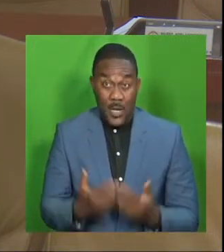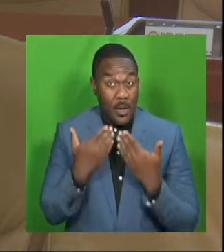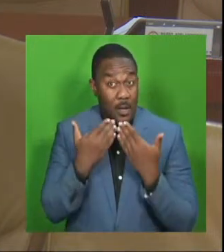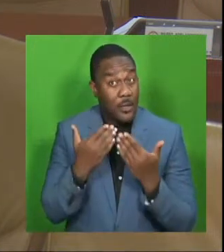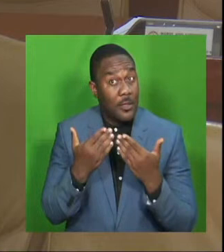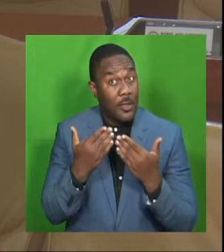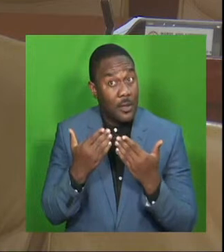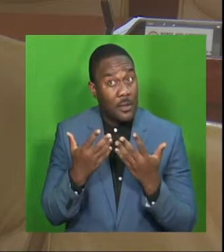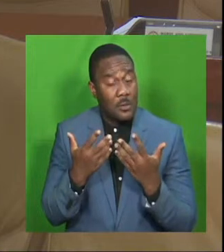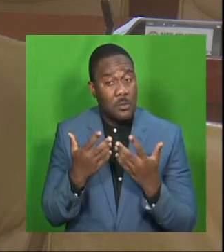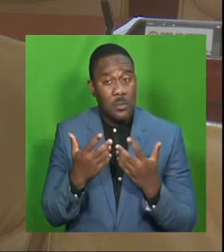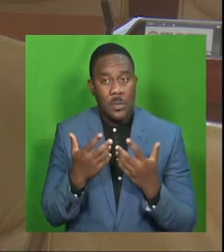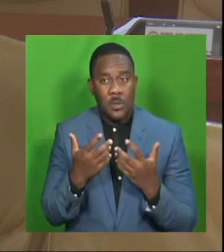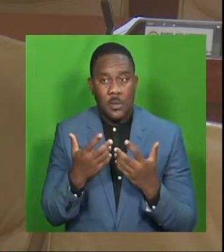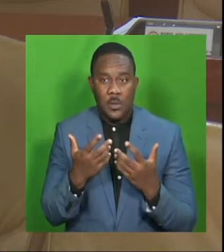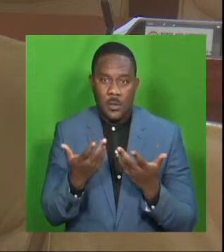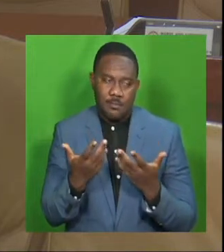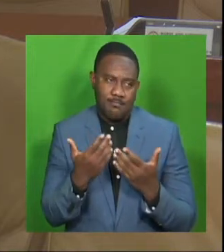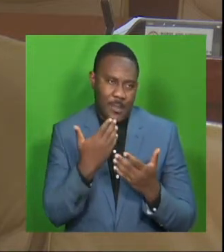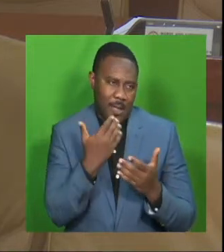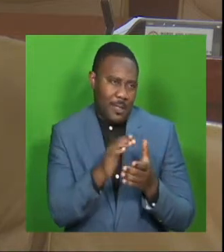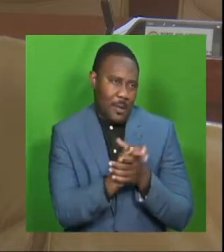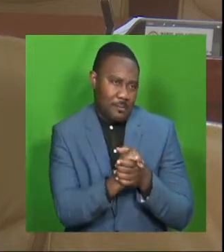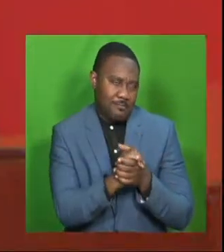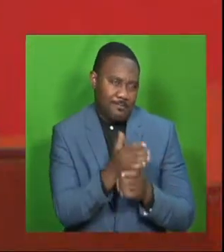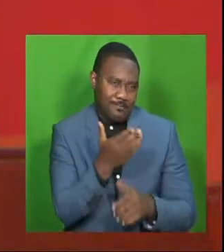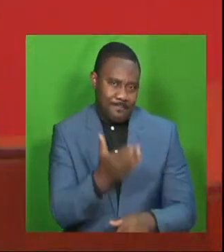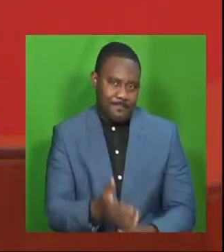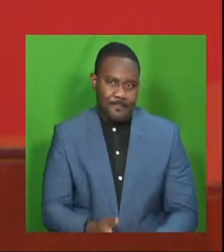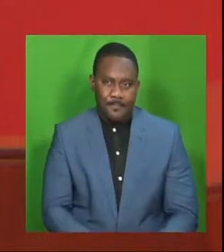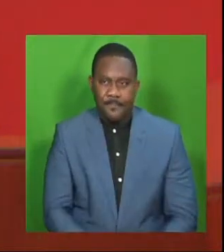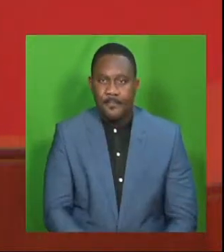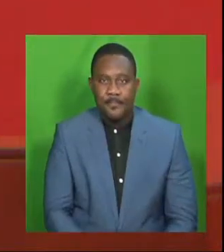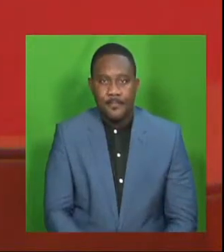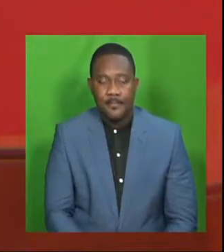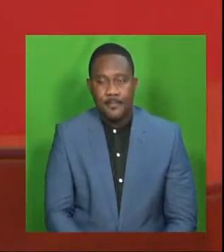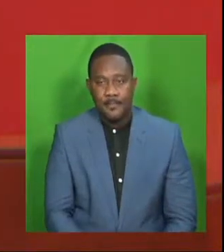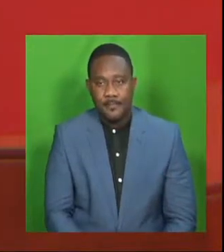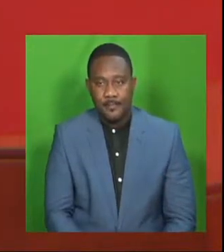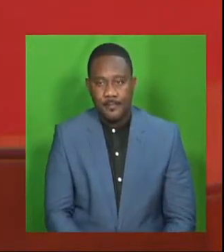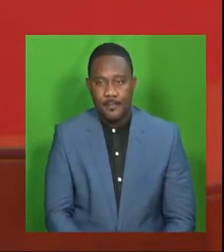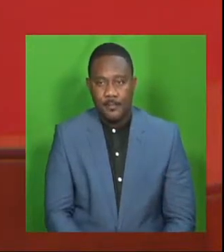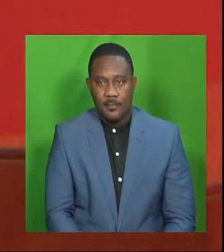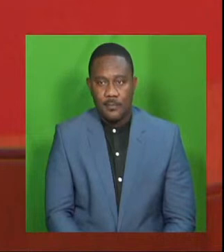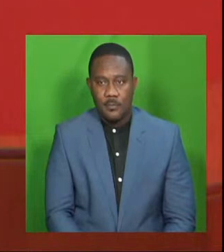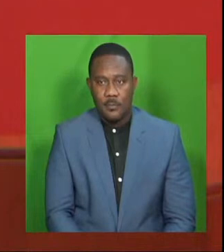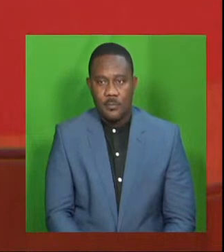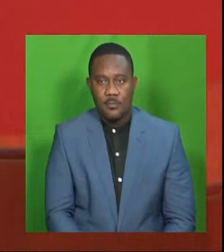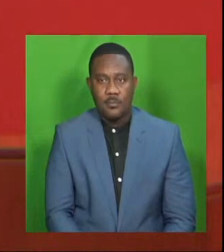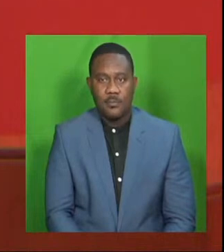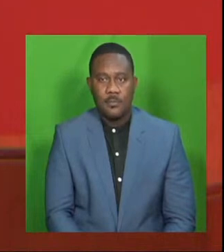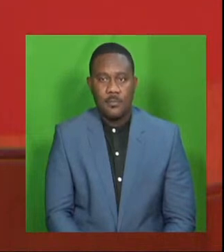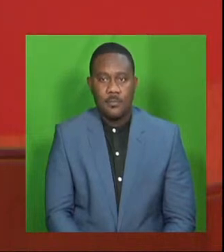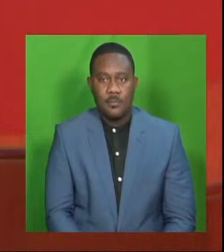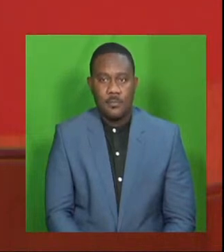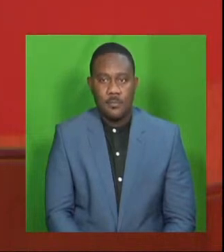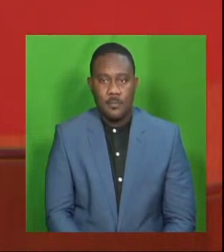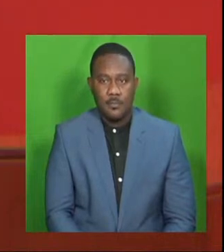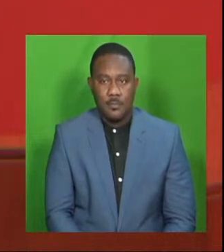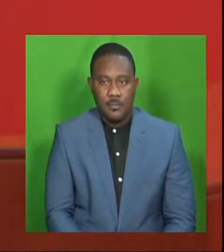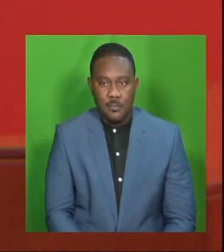very much and commend the maker of the statement. Very well. May